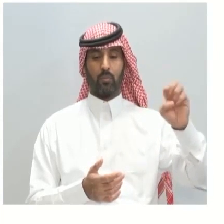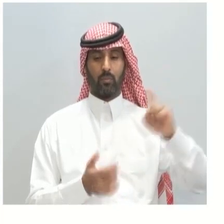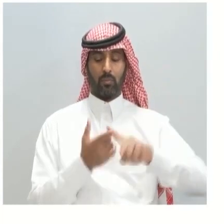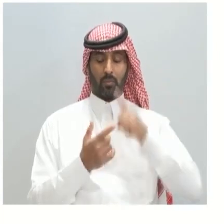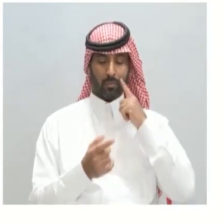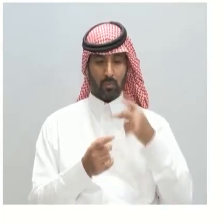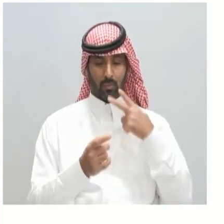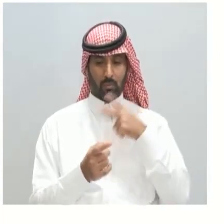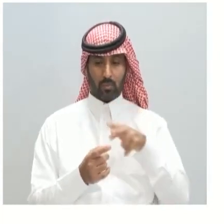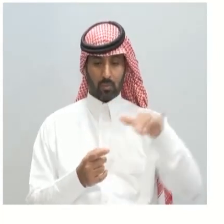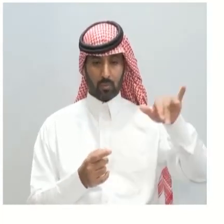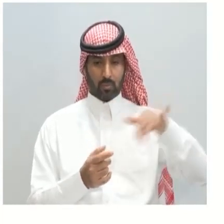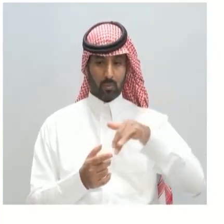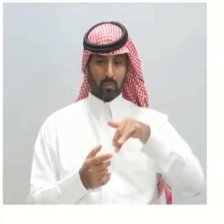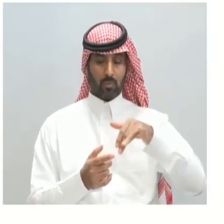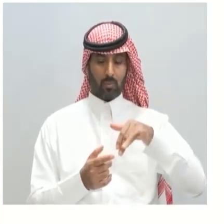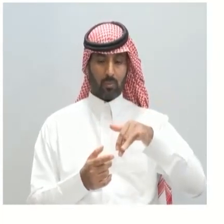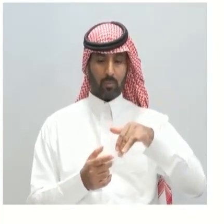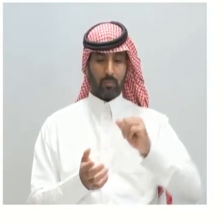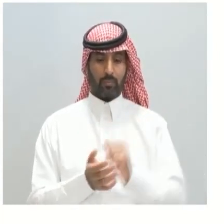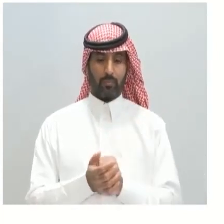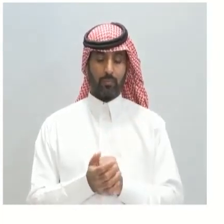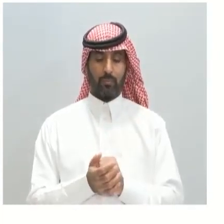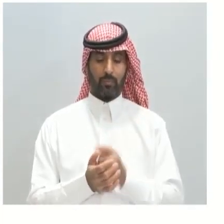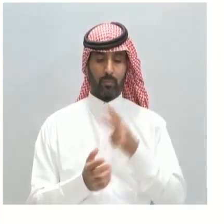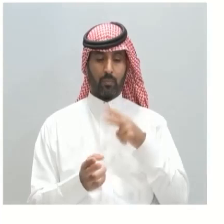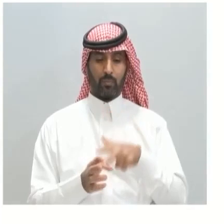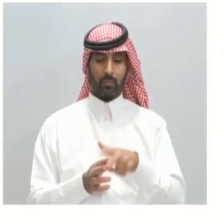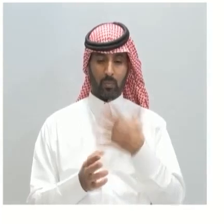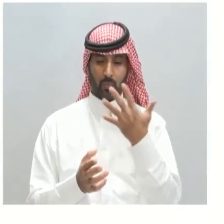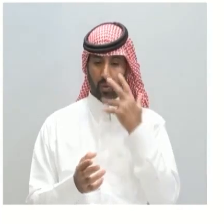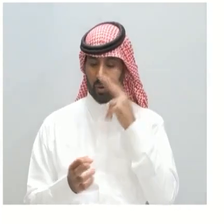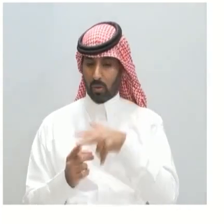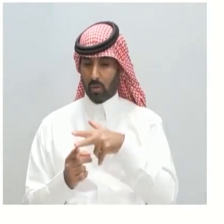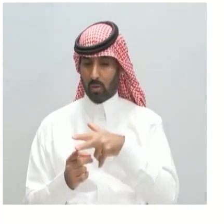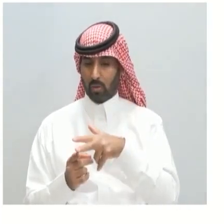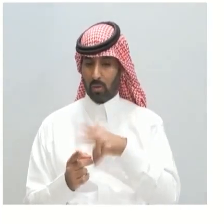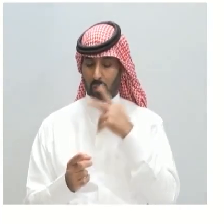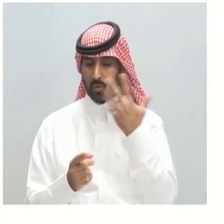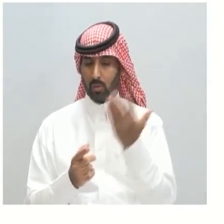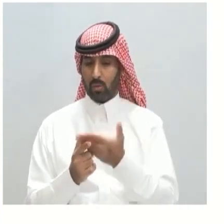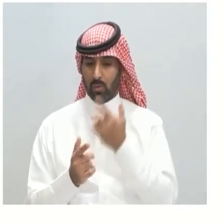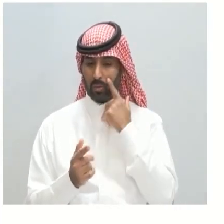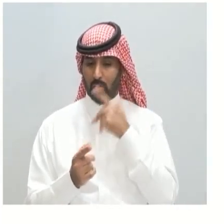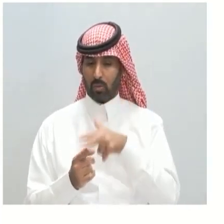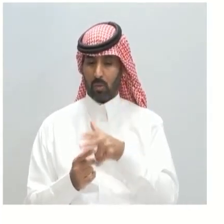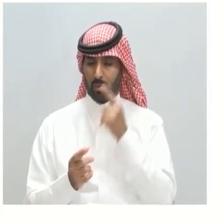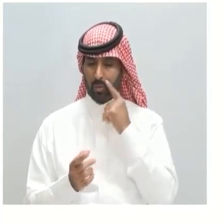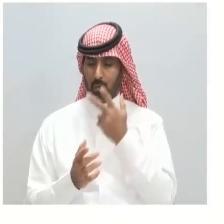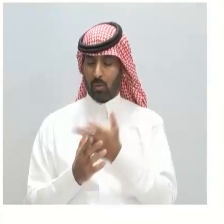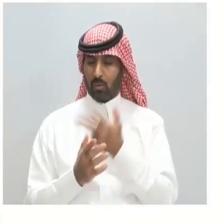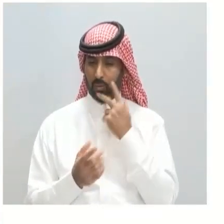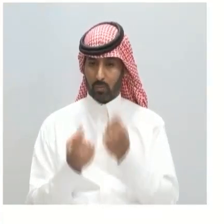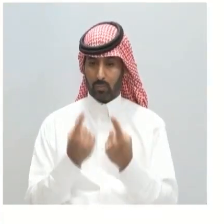park. So Dale gets what? Yes, gets frightened when he rides the roller coaster at